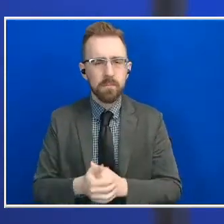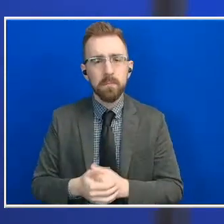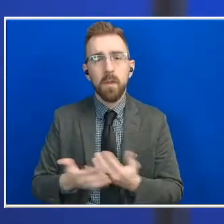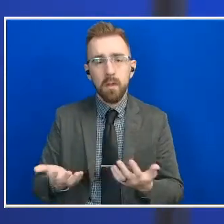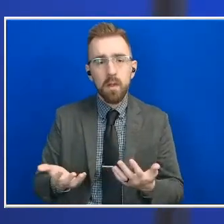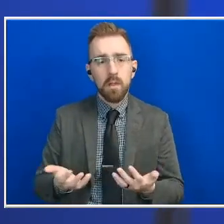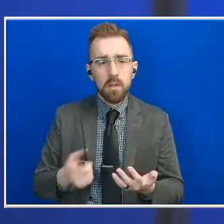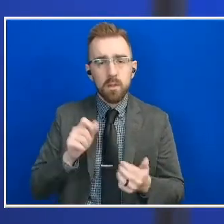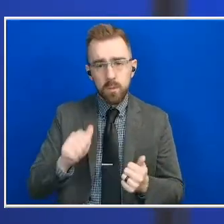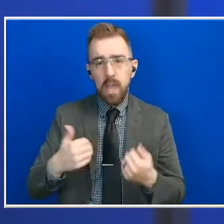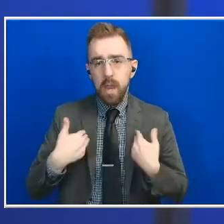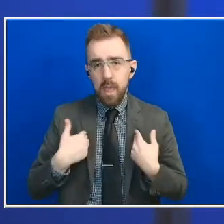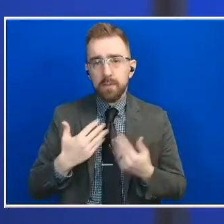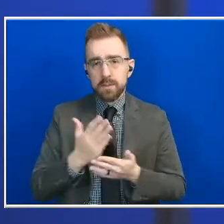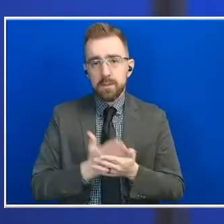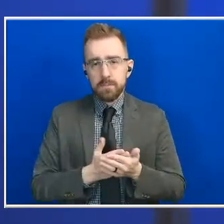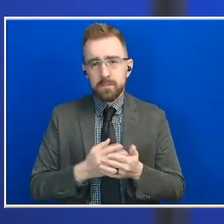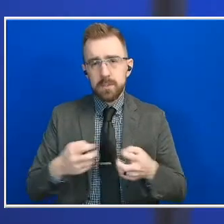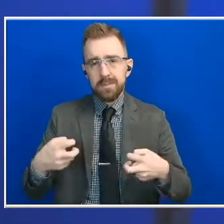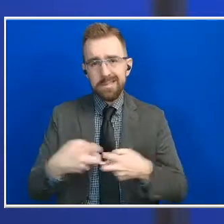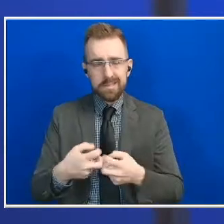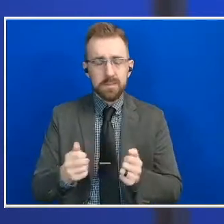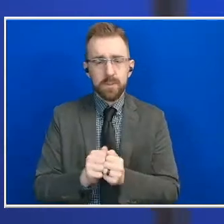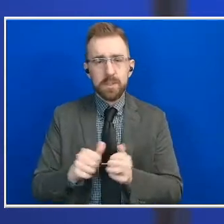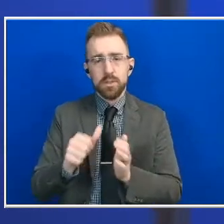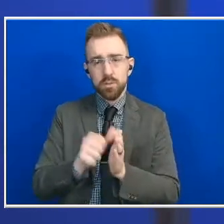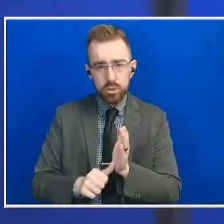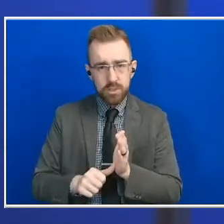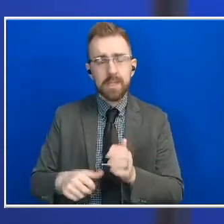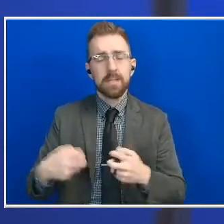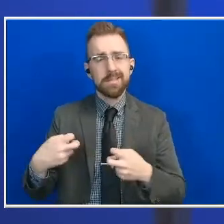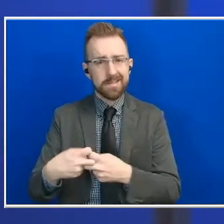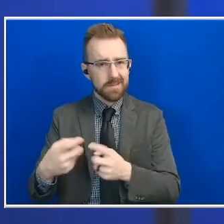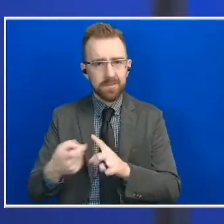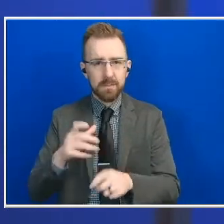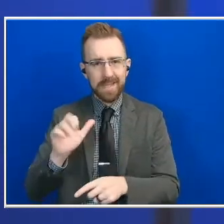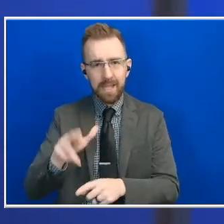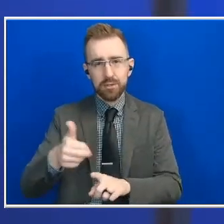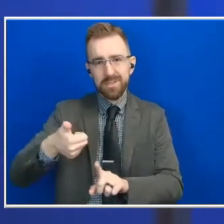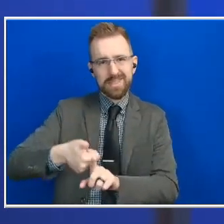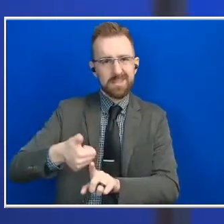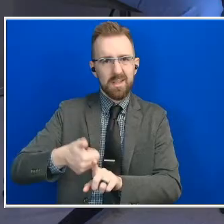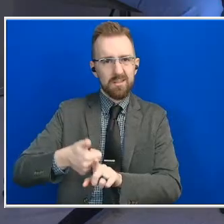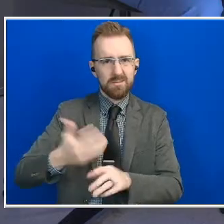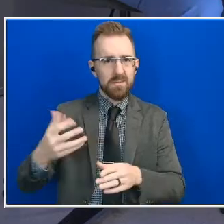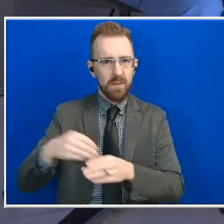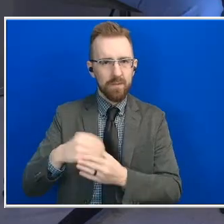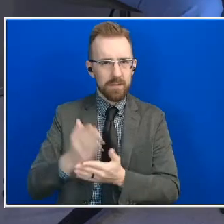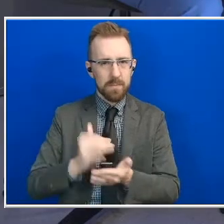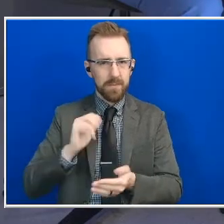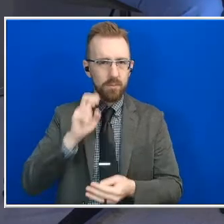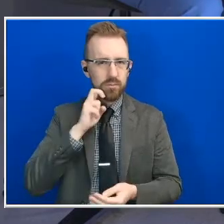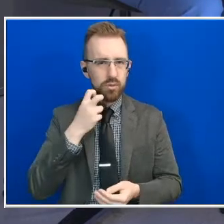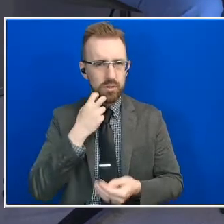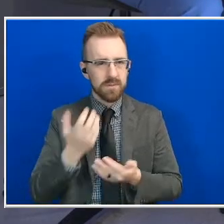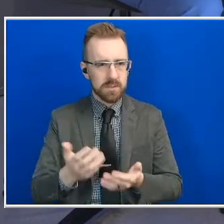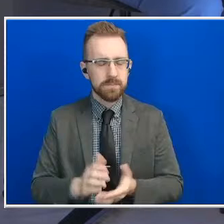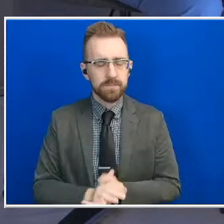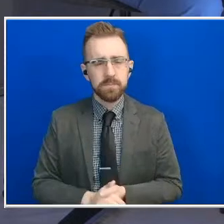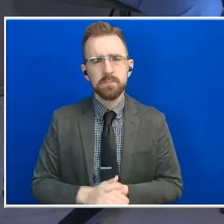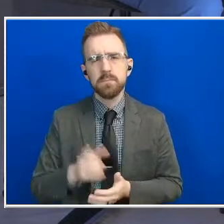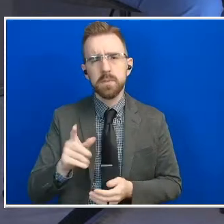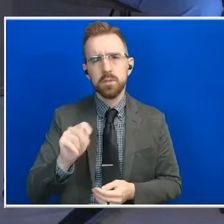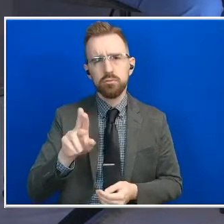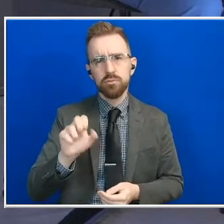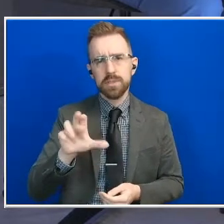some complications from surgery or complications just from the cancer itself involving some of those nerves. Okay, is the Triscuit commercial on